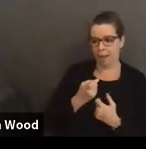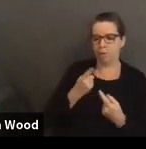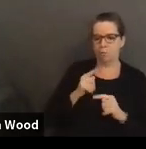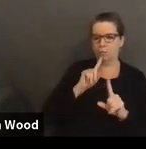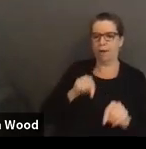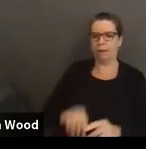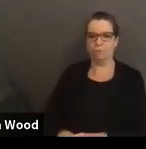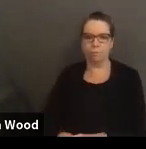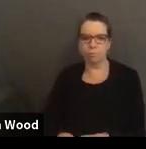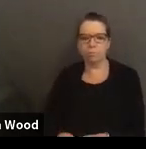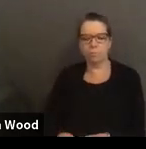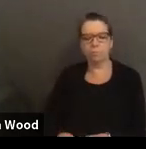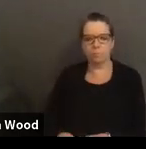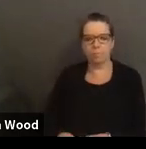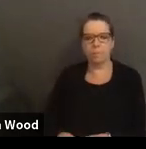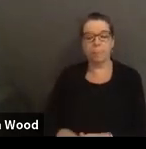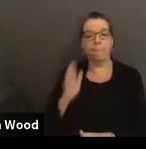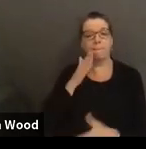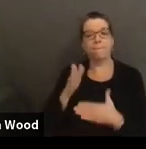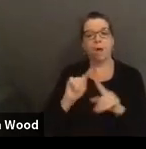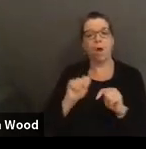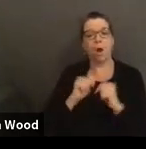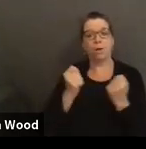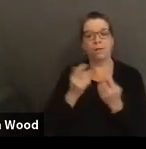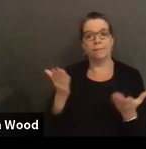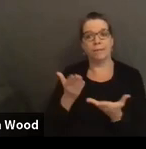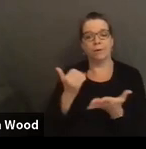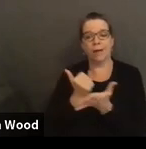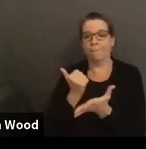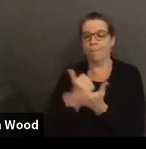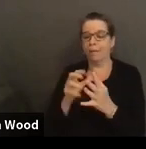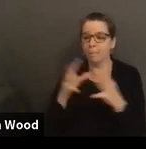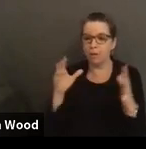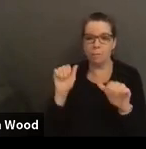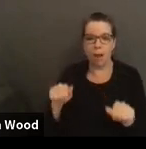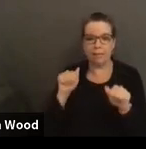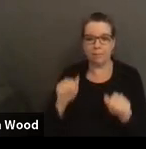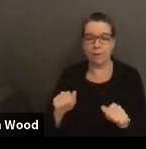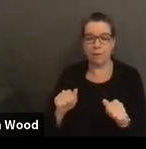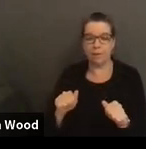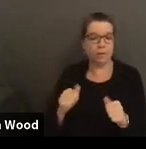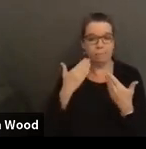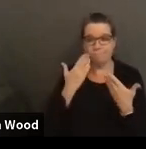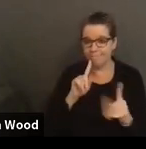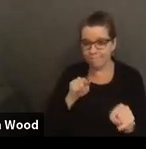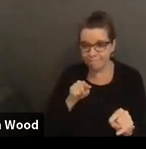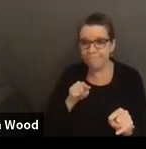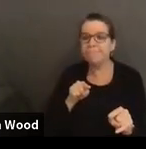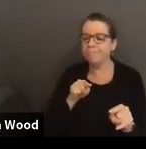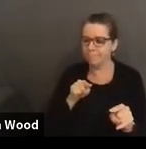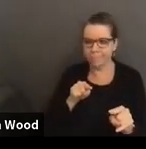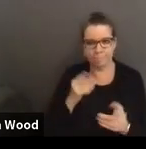answer. I will share that our team is here to help as much as possible, but we may not be able to answer